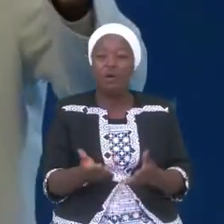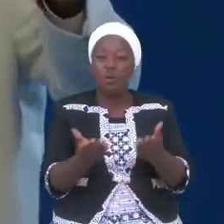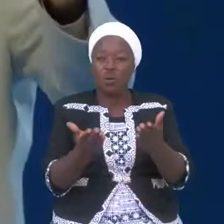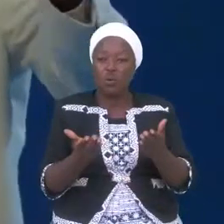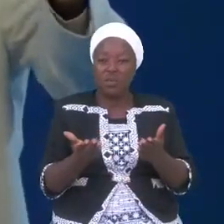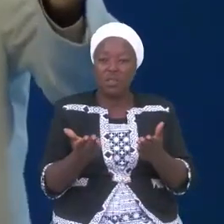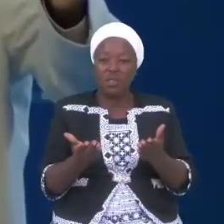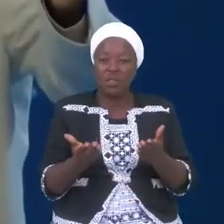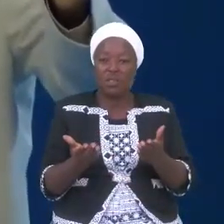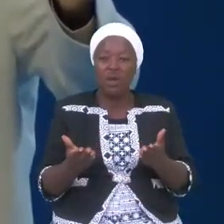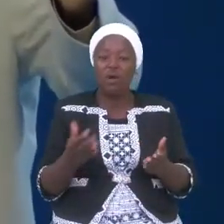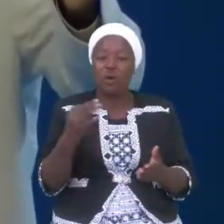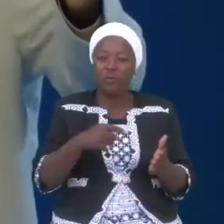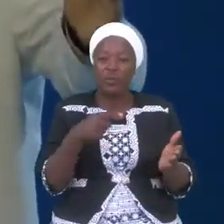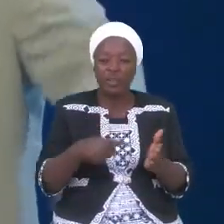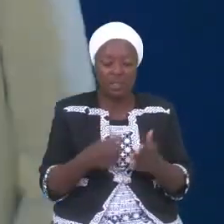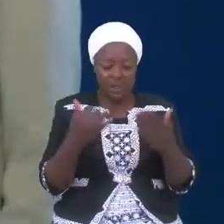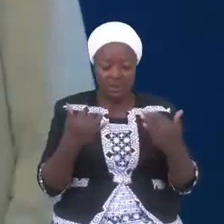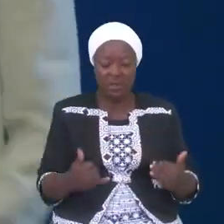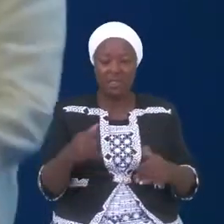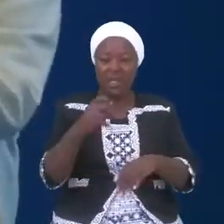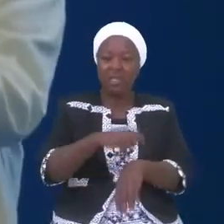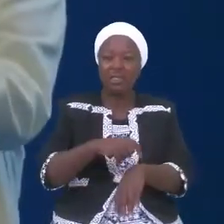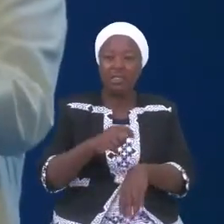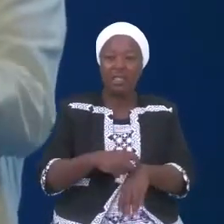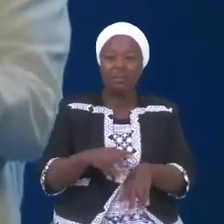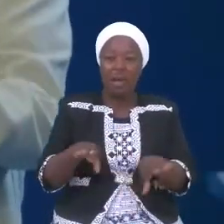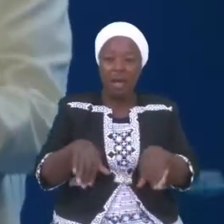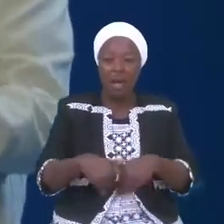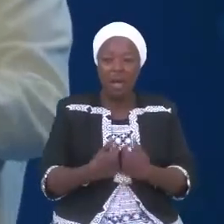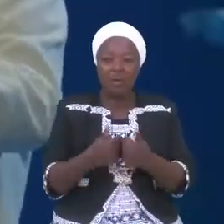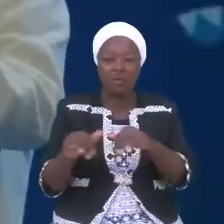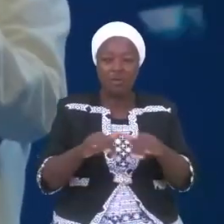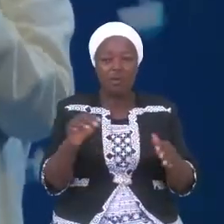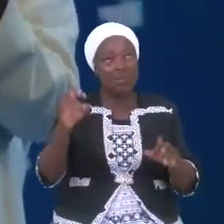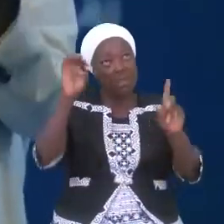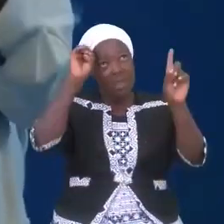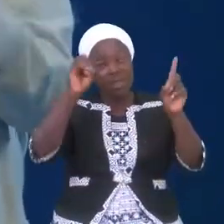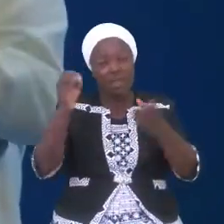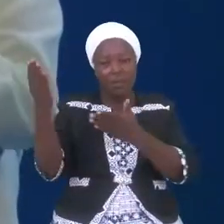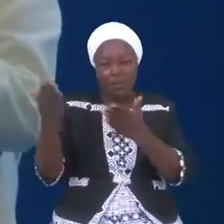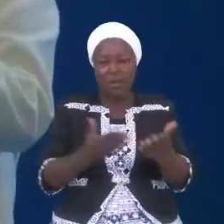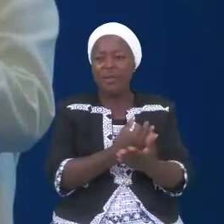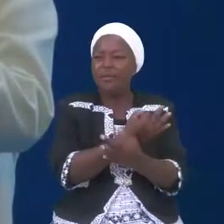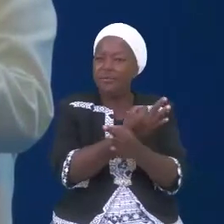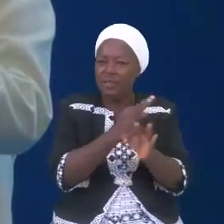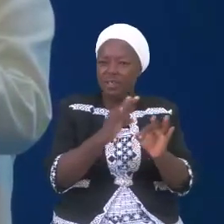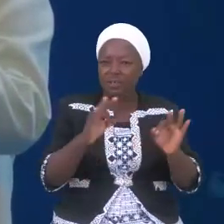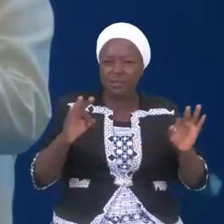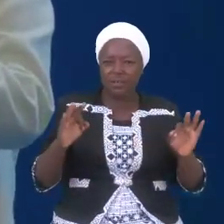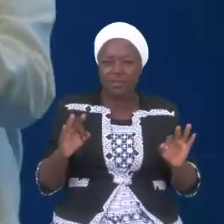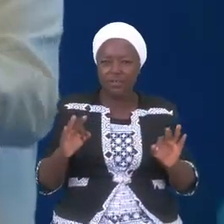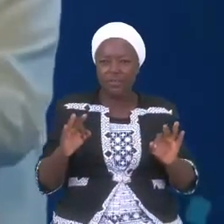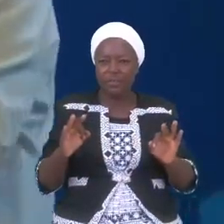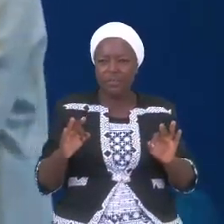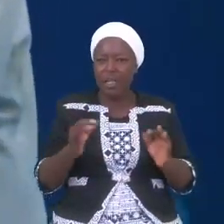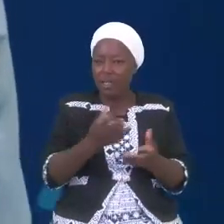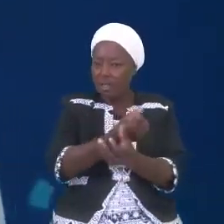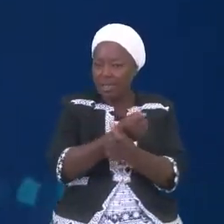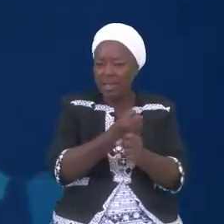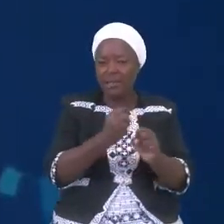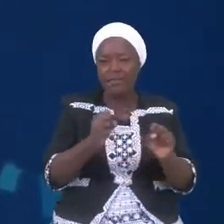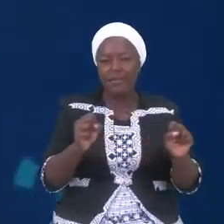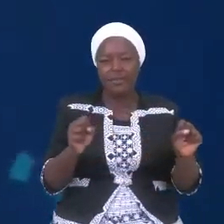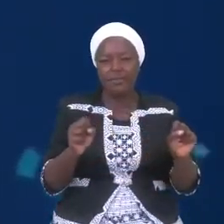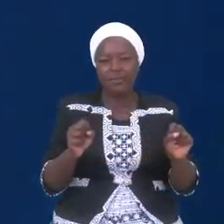this present time. How does He bring emancipation, salvation,